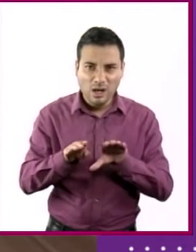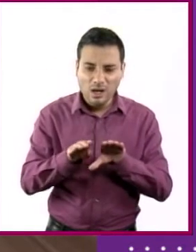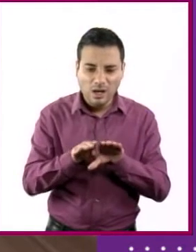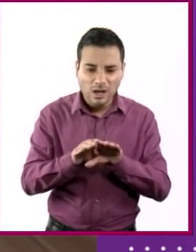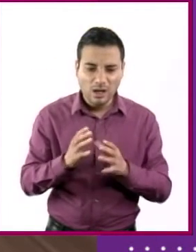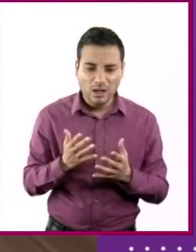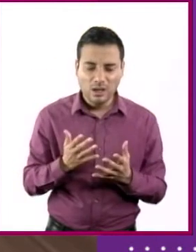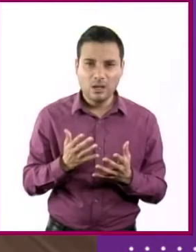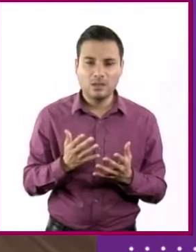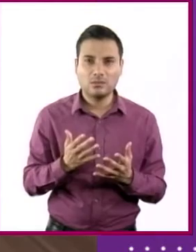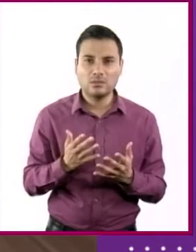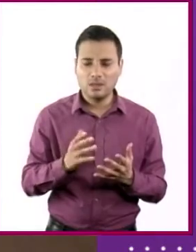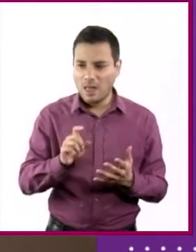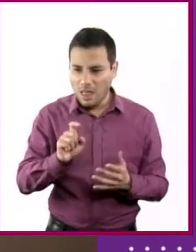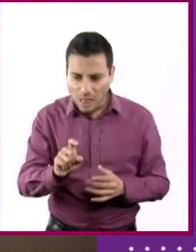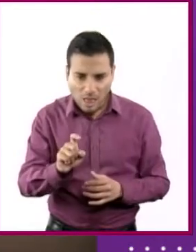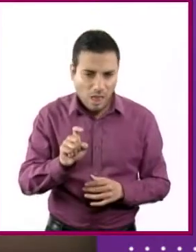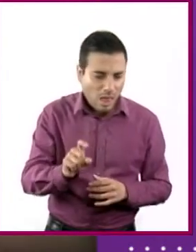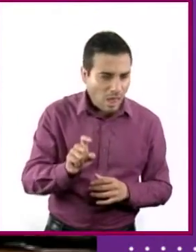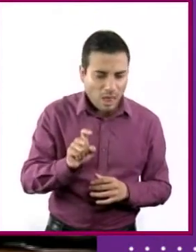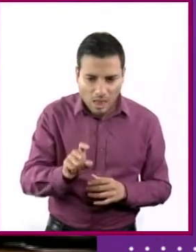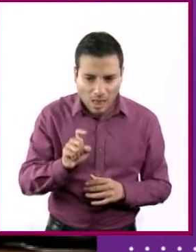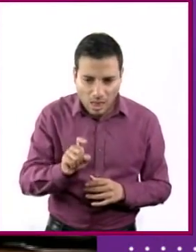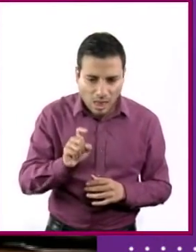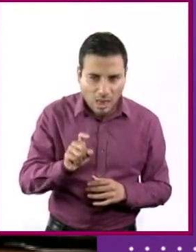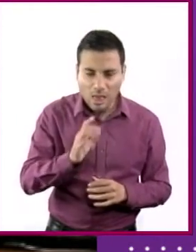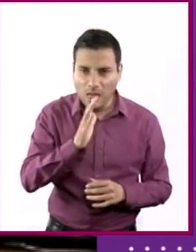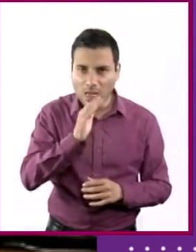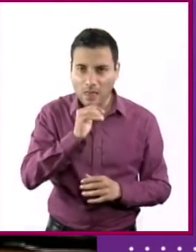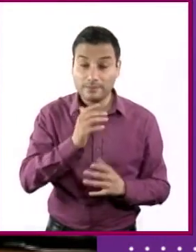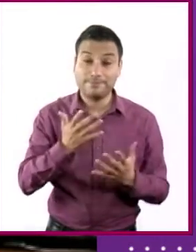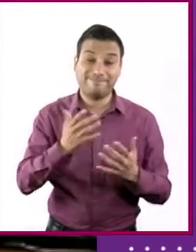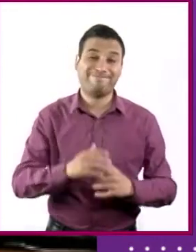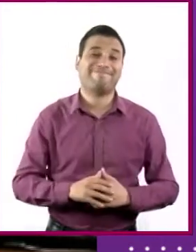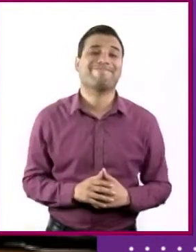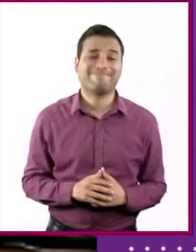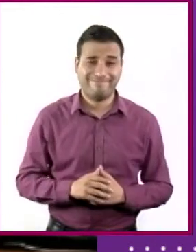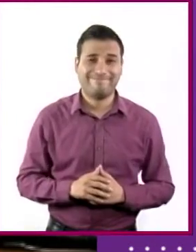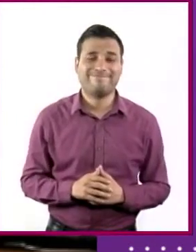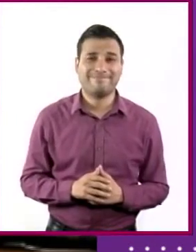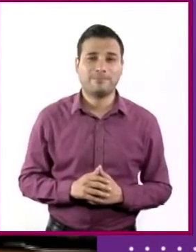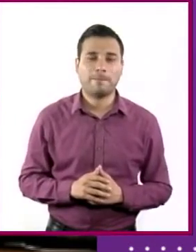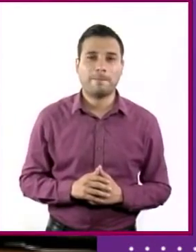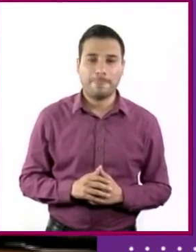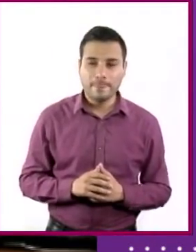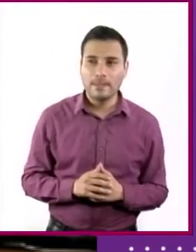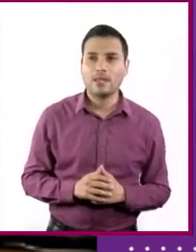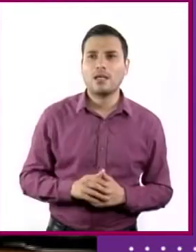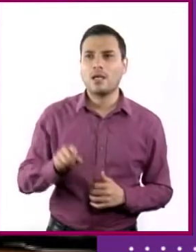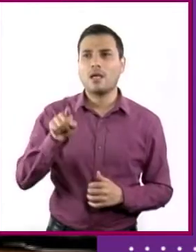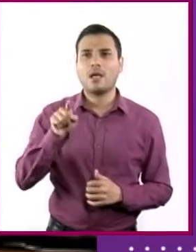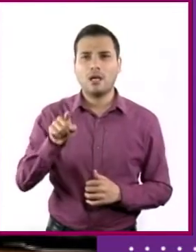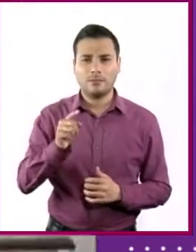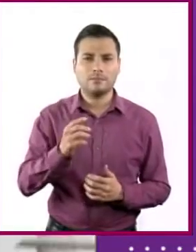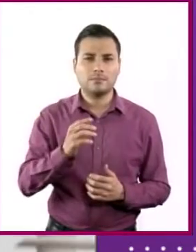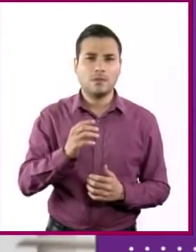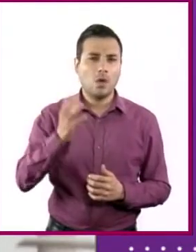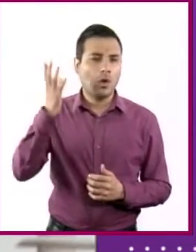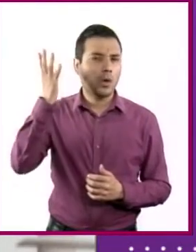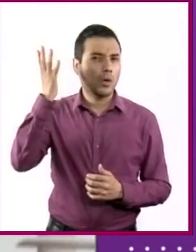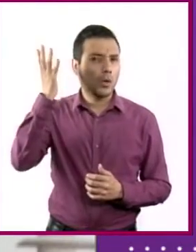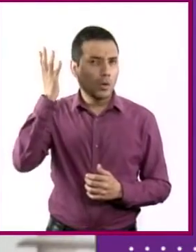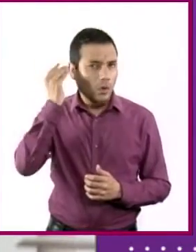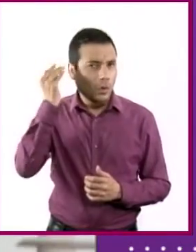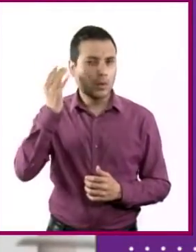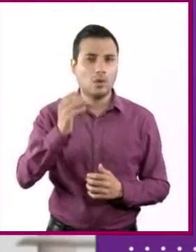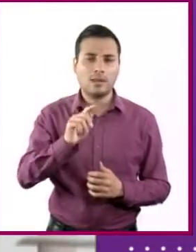couldn't find the right one. Of course, he could use the radio and the TV,